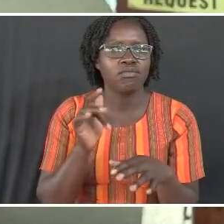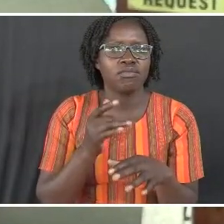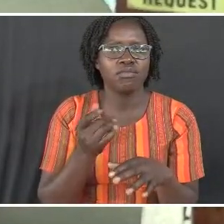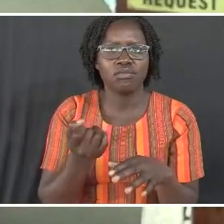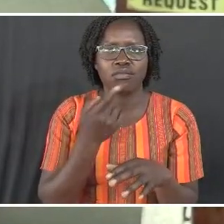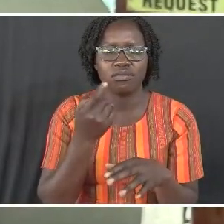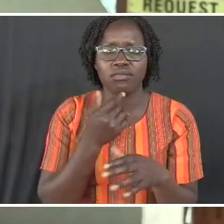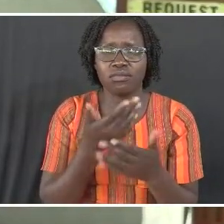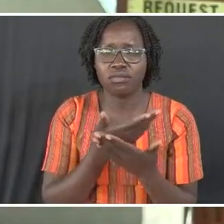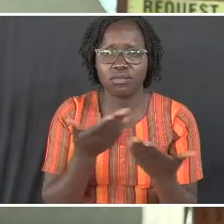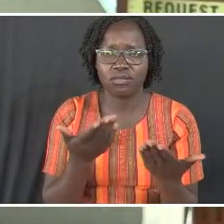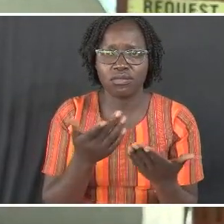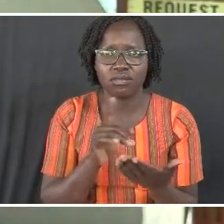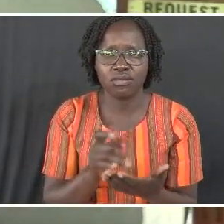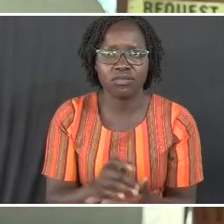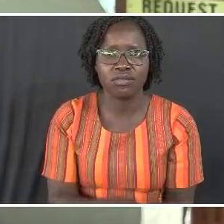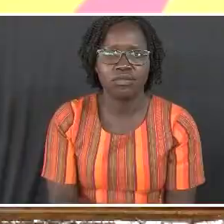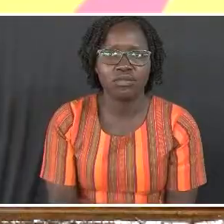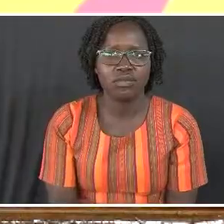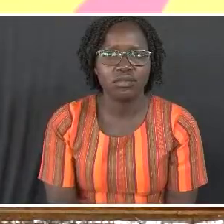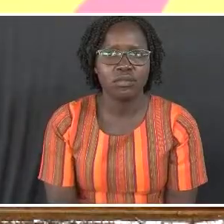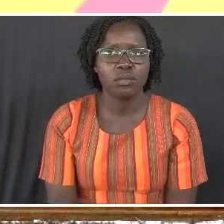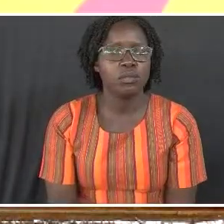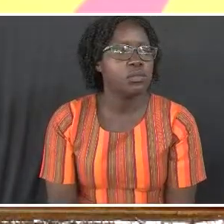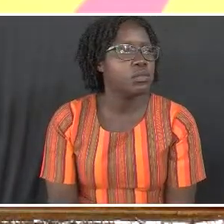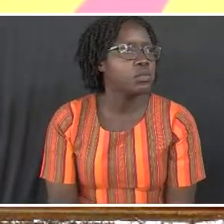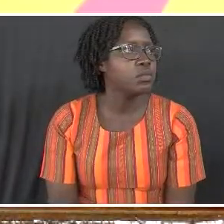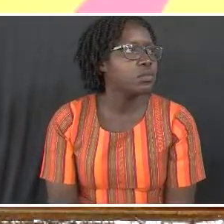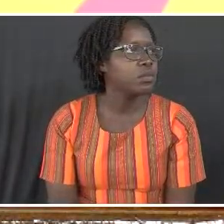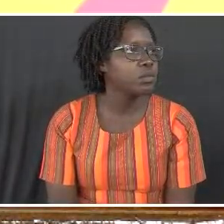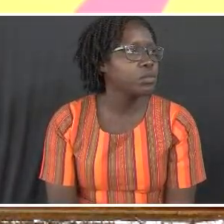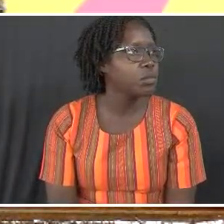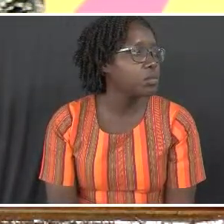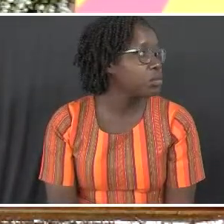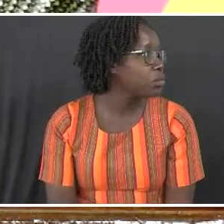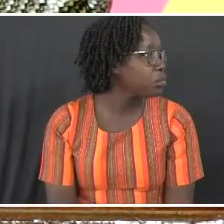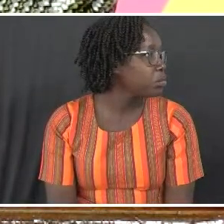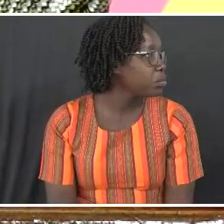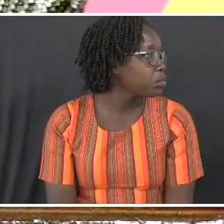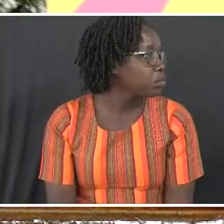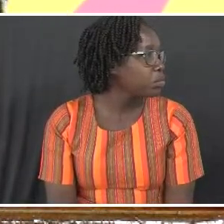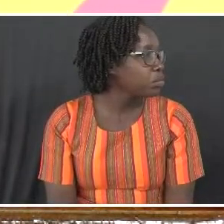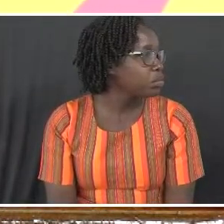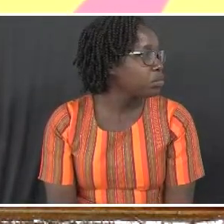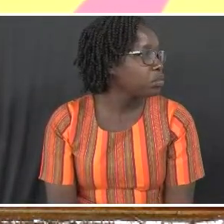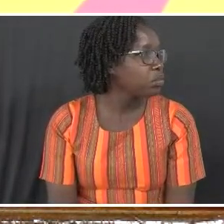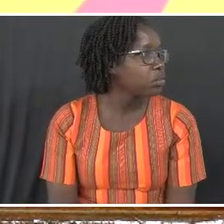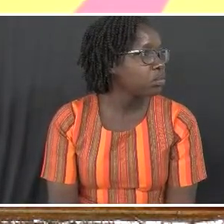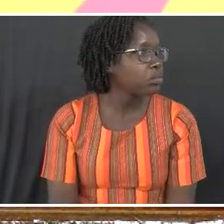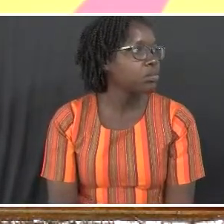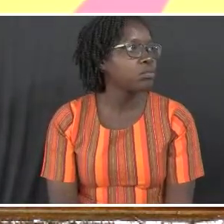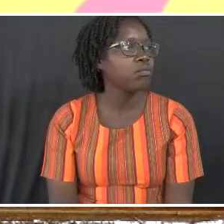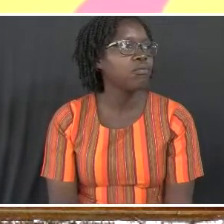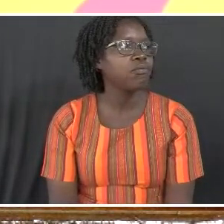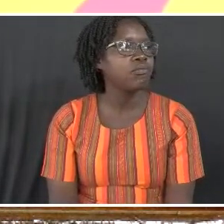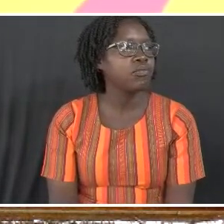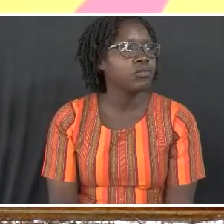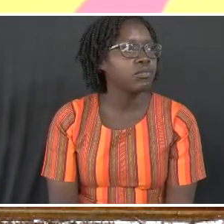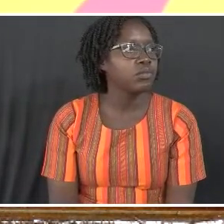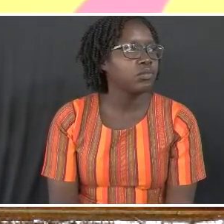for it? Okay. Thank you so much. So what are the causes of